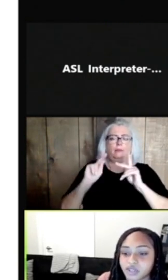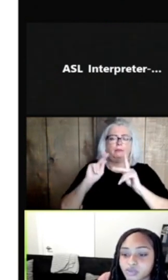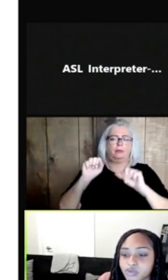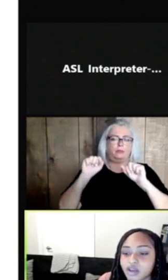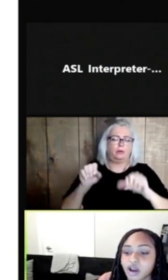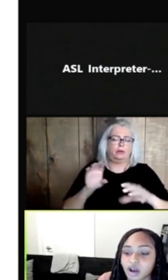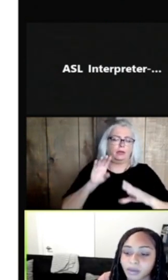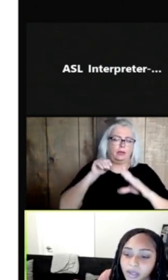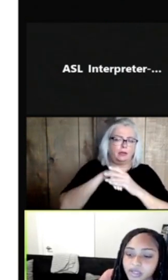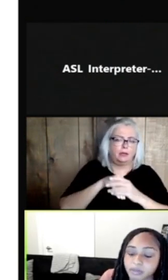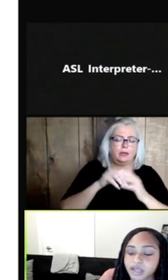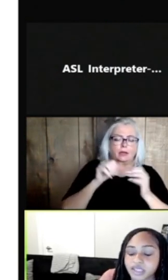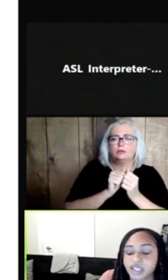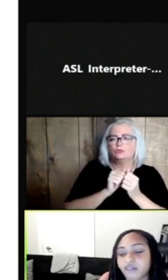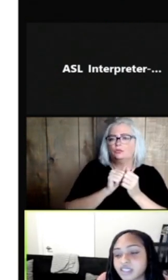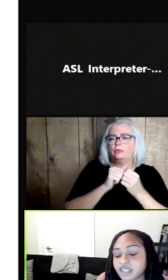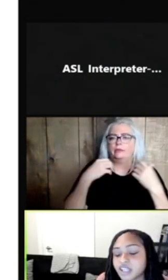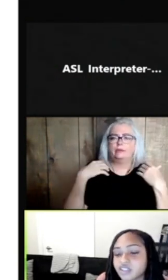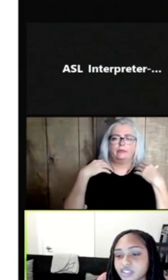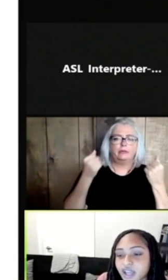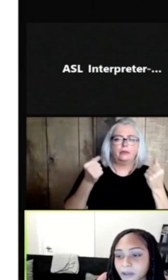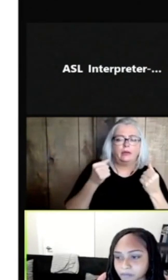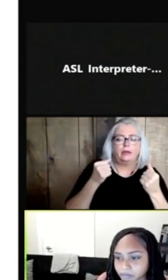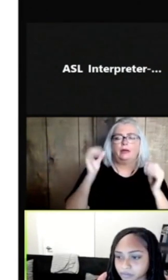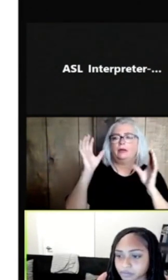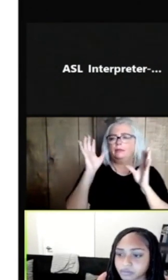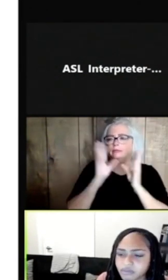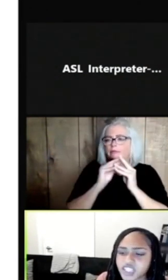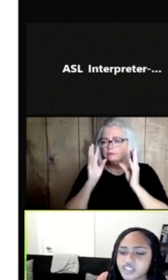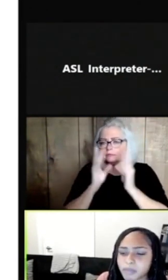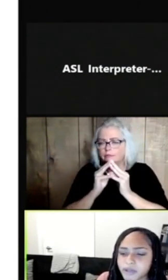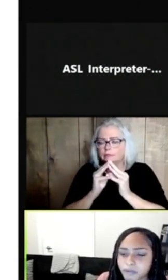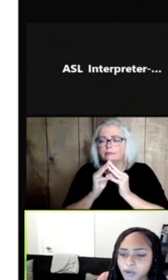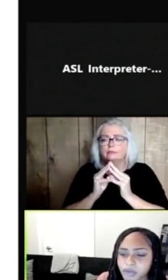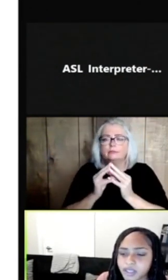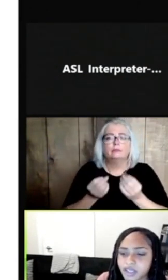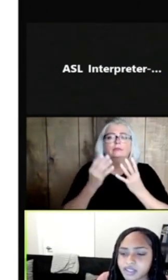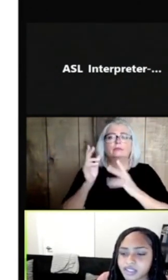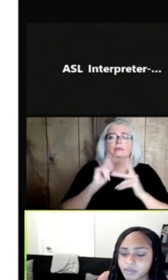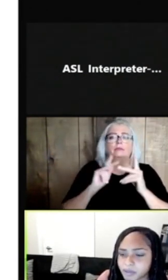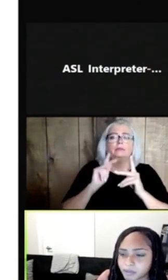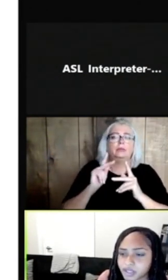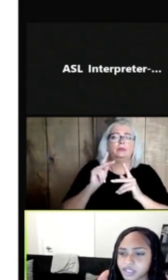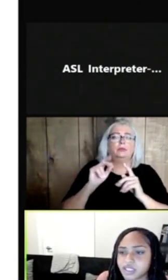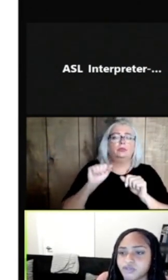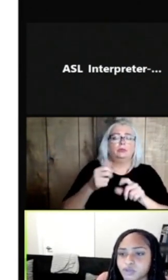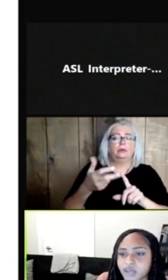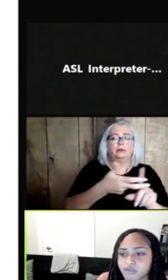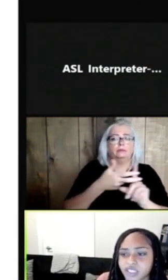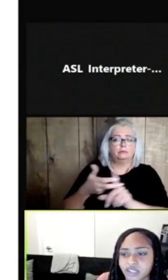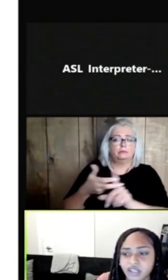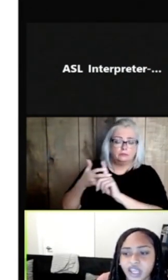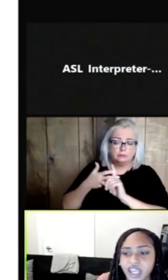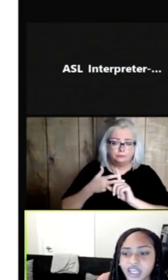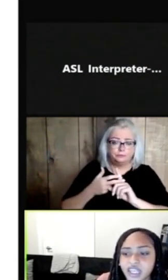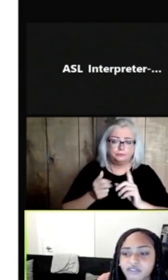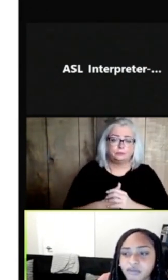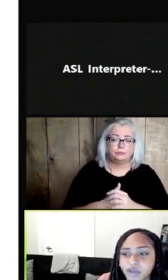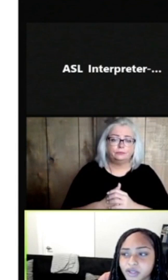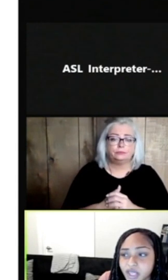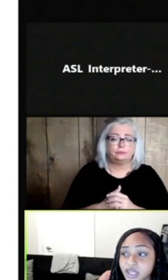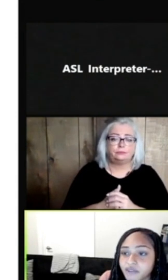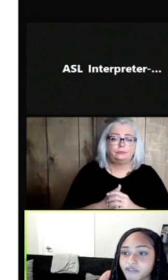many individuals are we able to bring to that vaccination side. So before we begin the summit, before these individuals have received